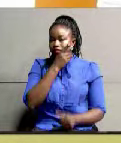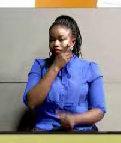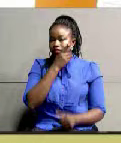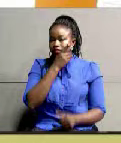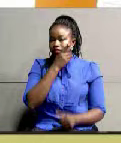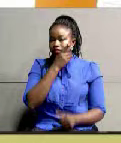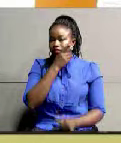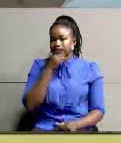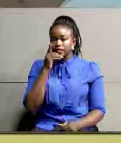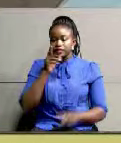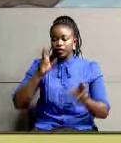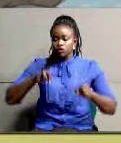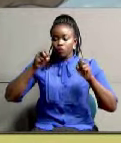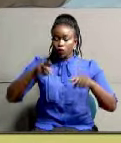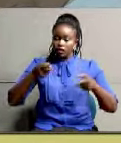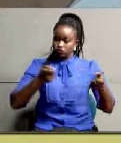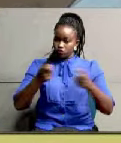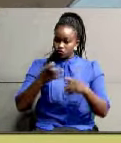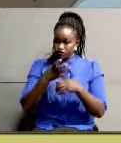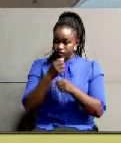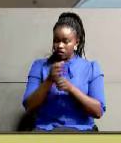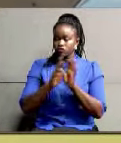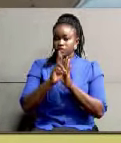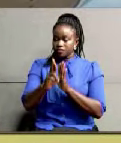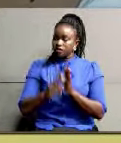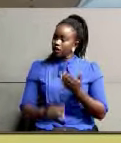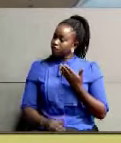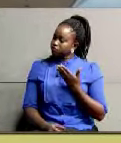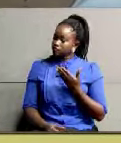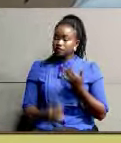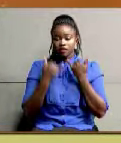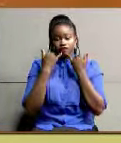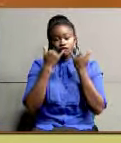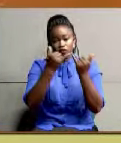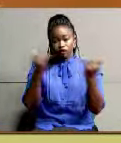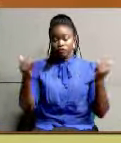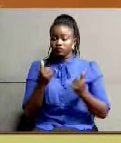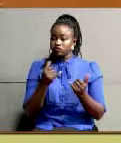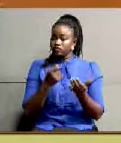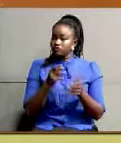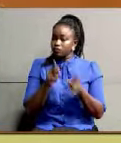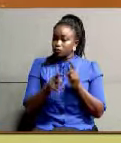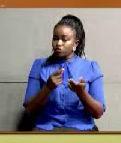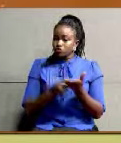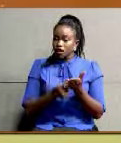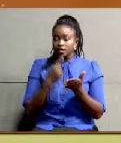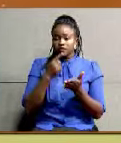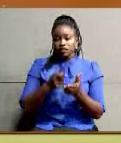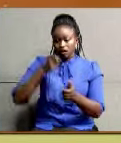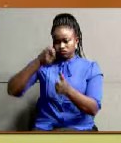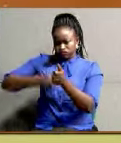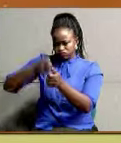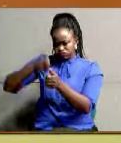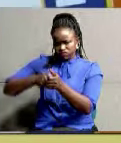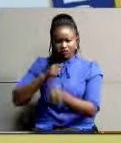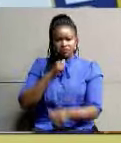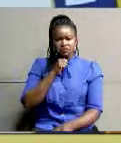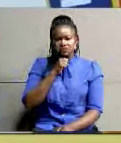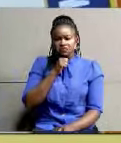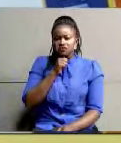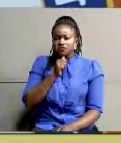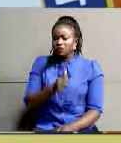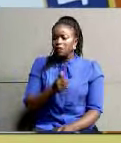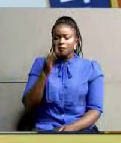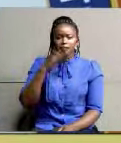was represented by Everest Magara, who assured Ugandans that the pesticides being used are not harmful to